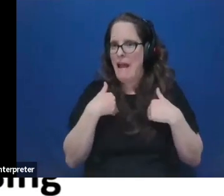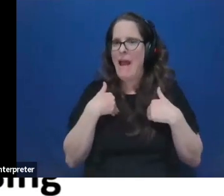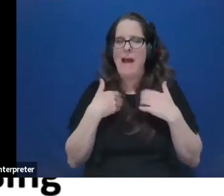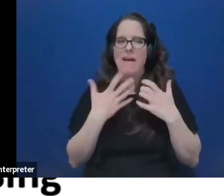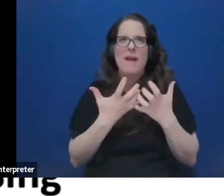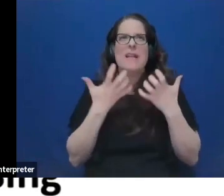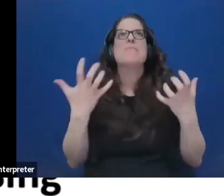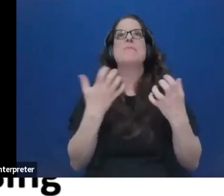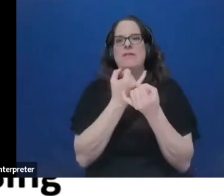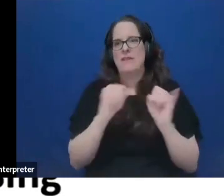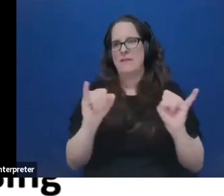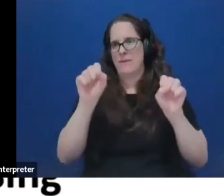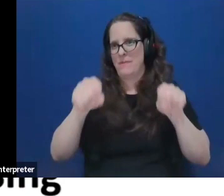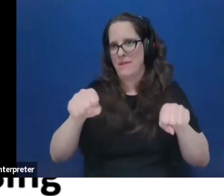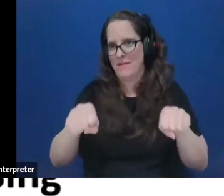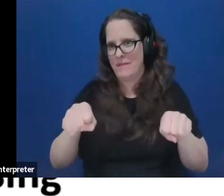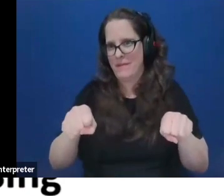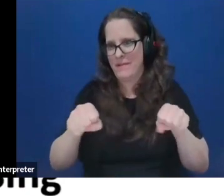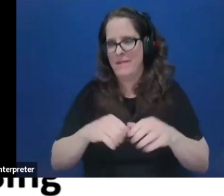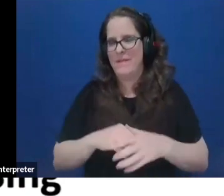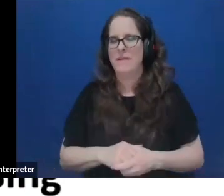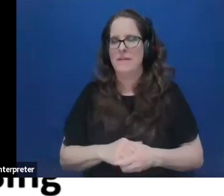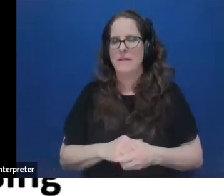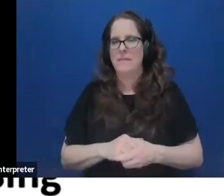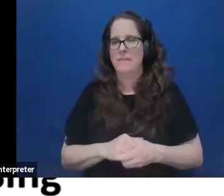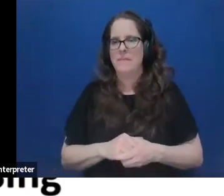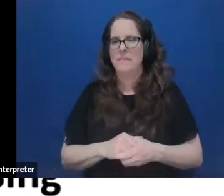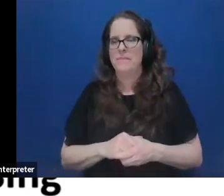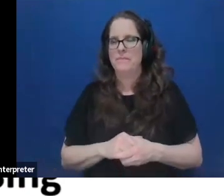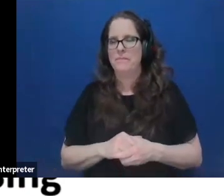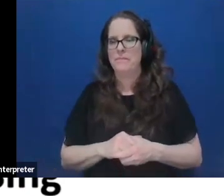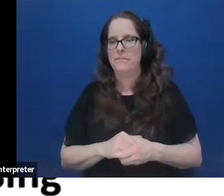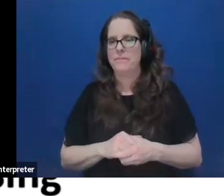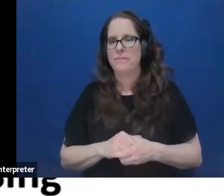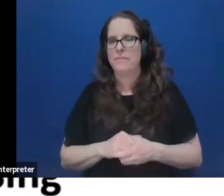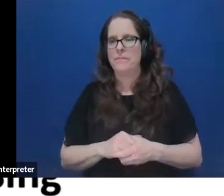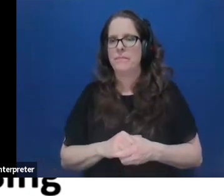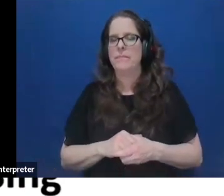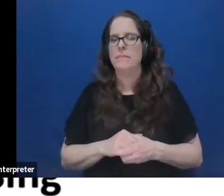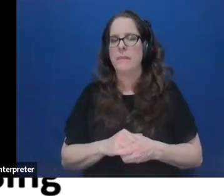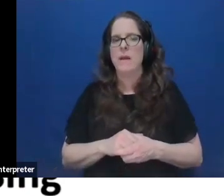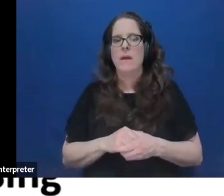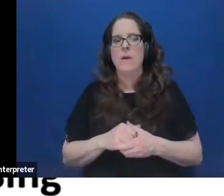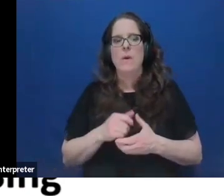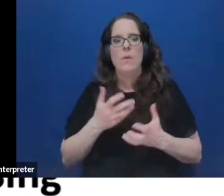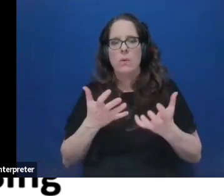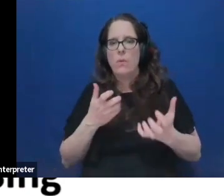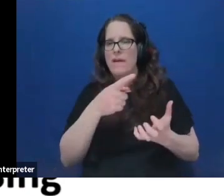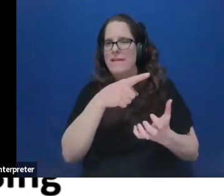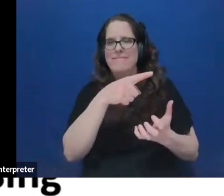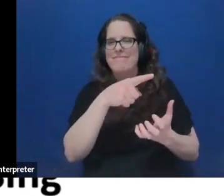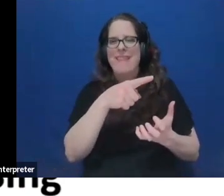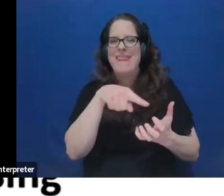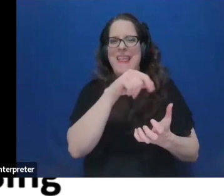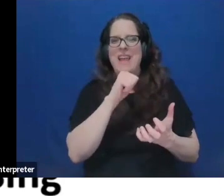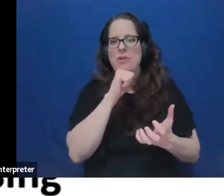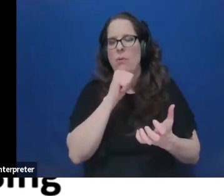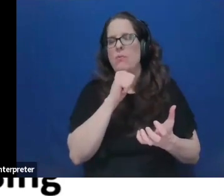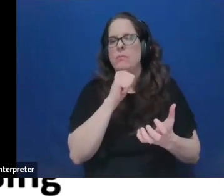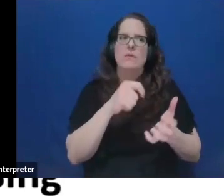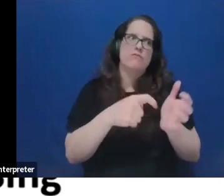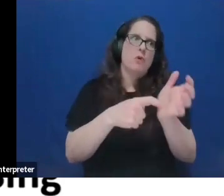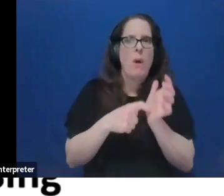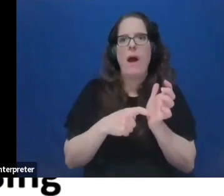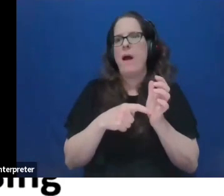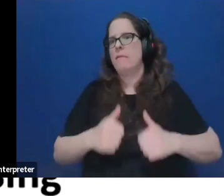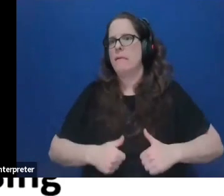as possible in their lives, so that they don't necessarily have to live in group